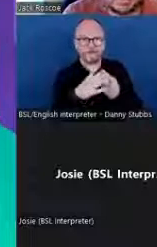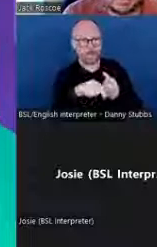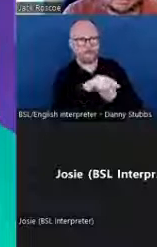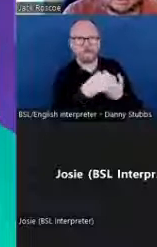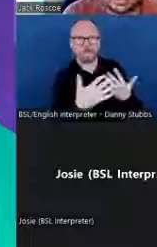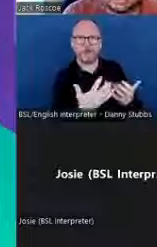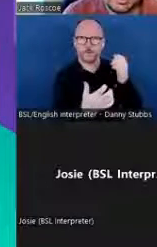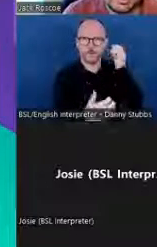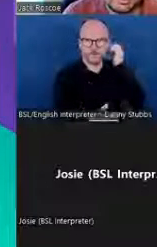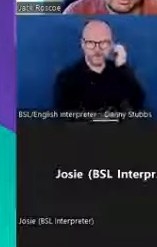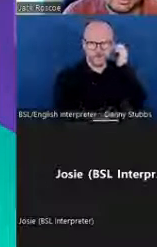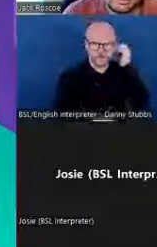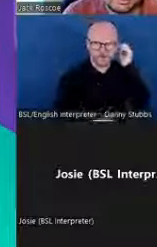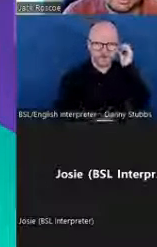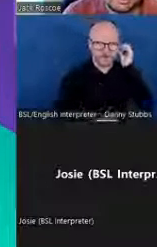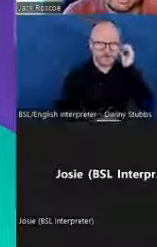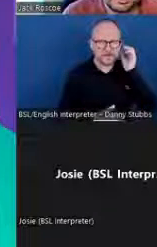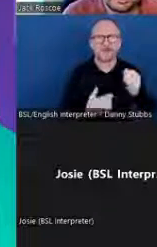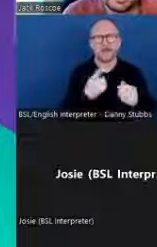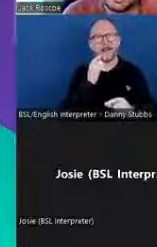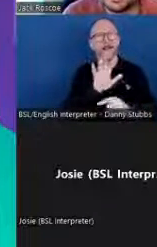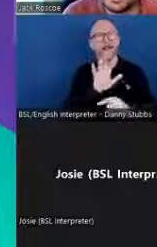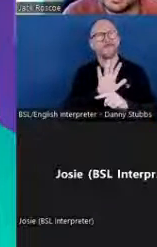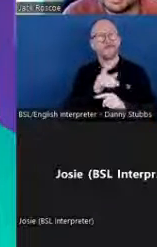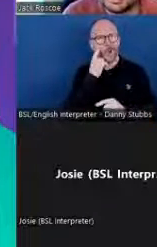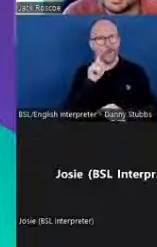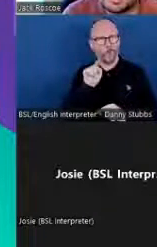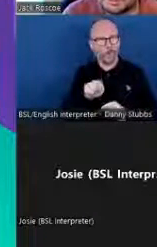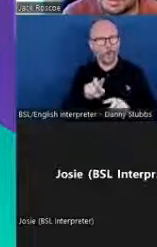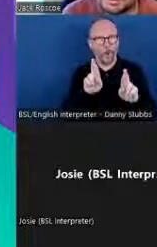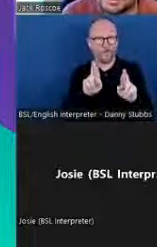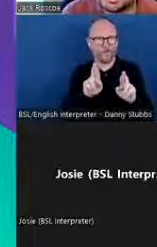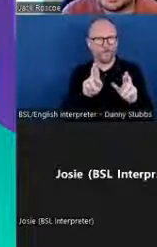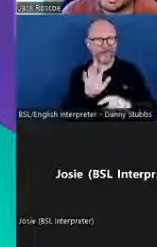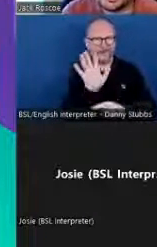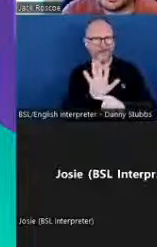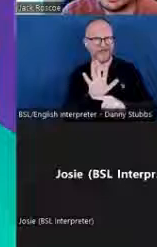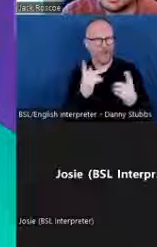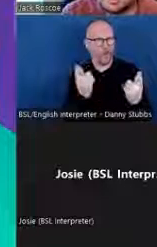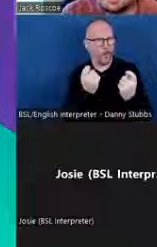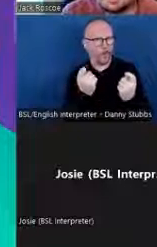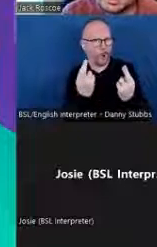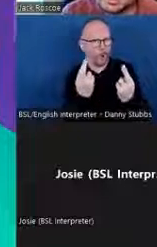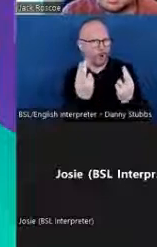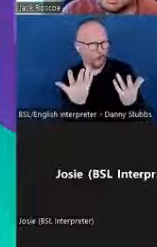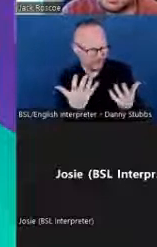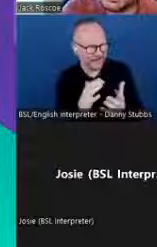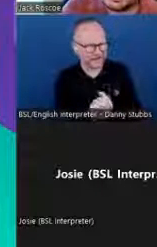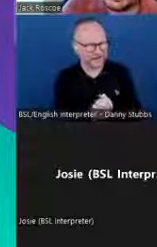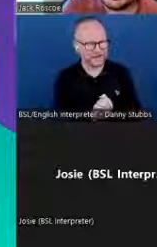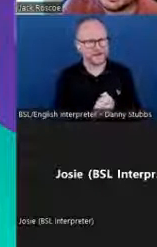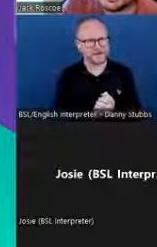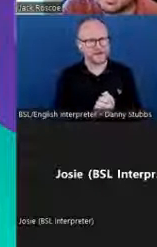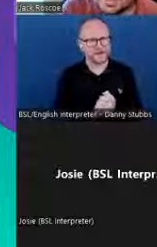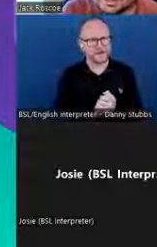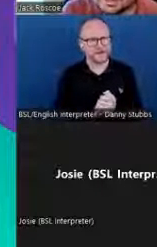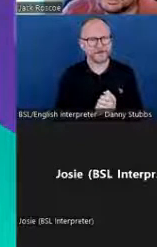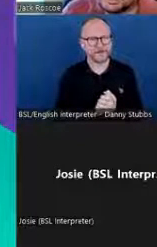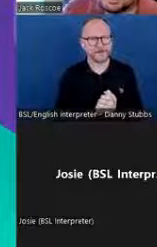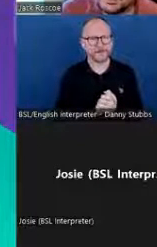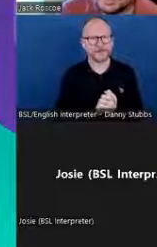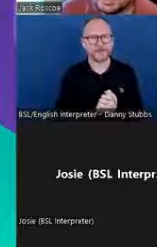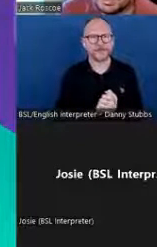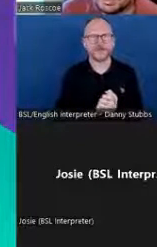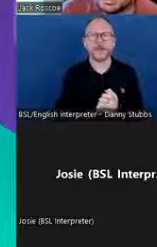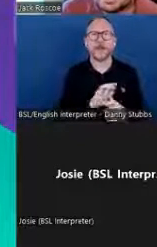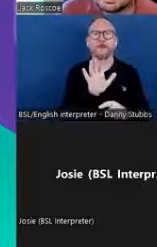So I'll hit play on this. Hopefully it works while I talk. So I want to look at a second